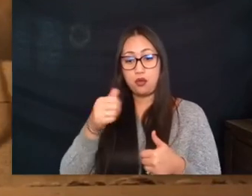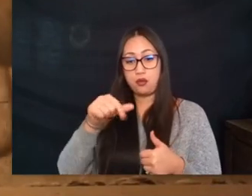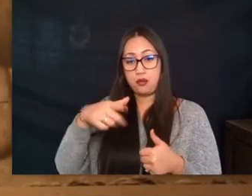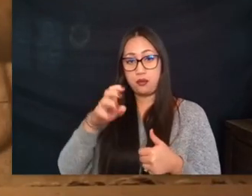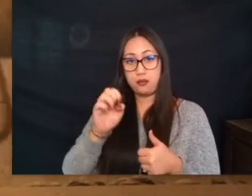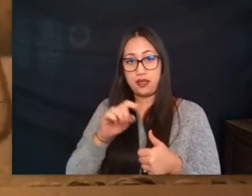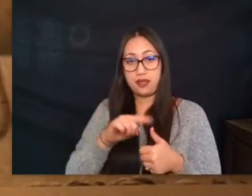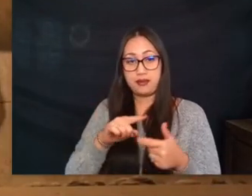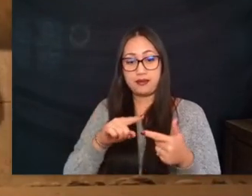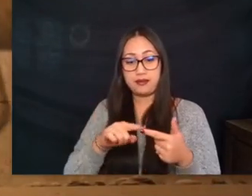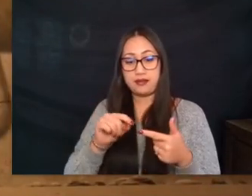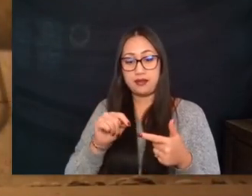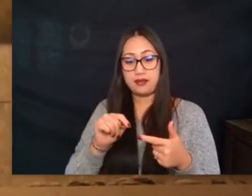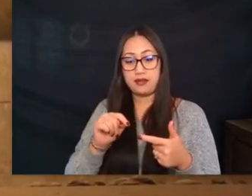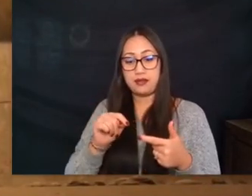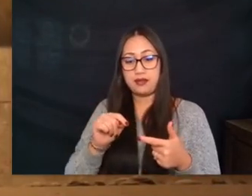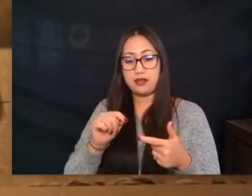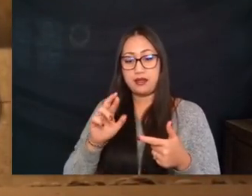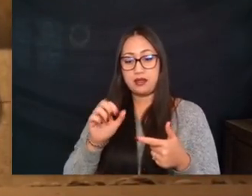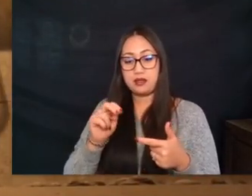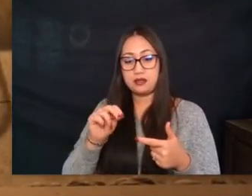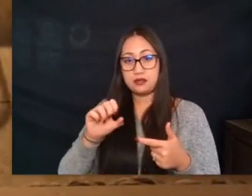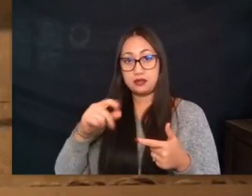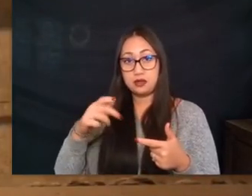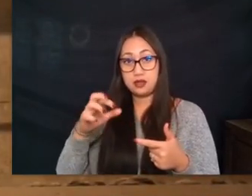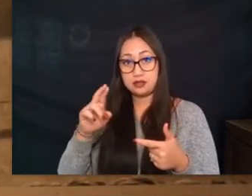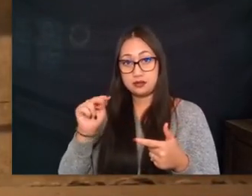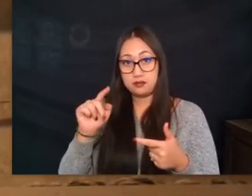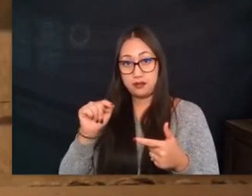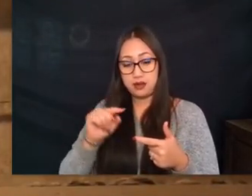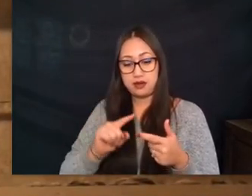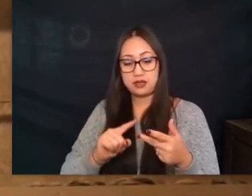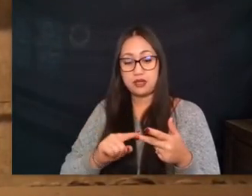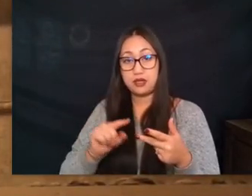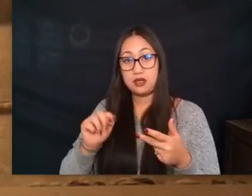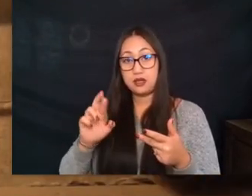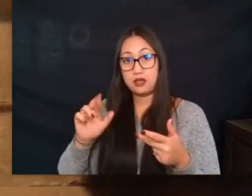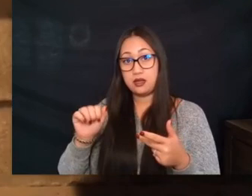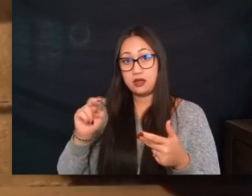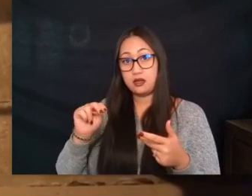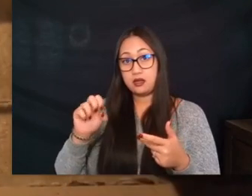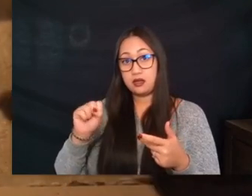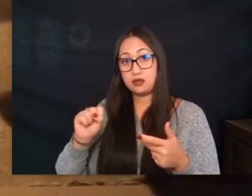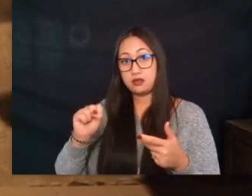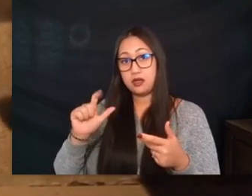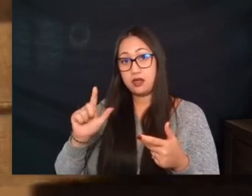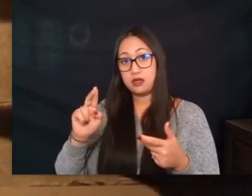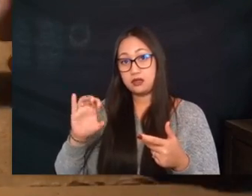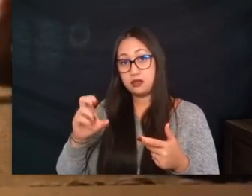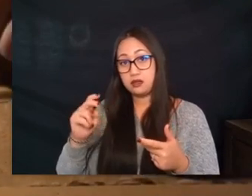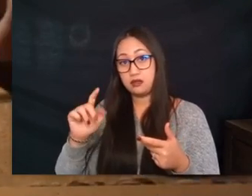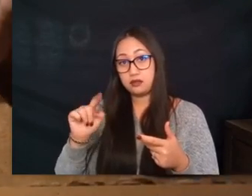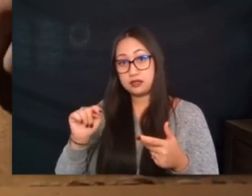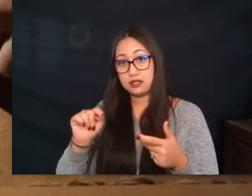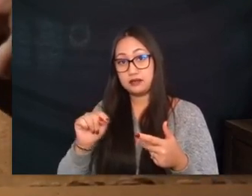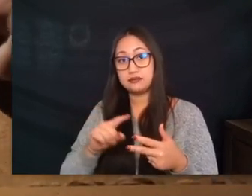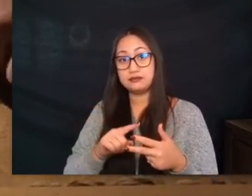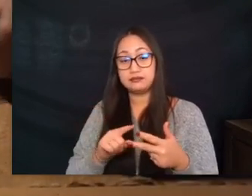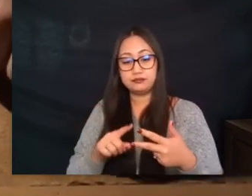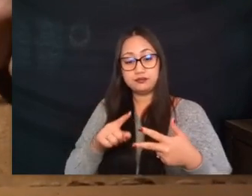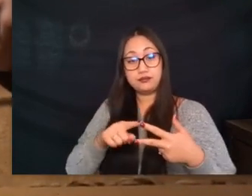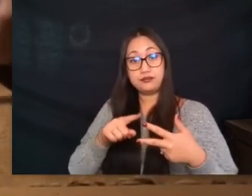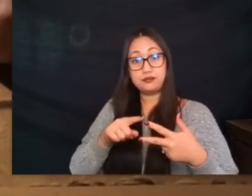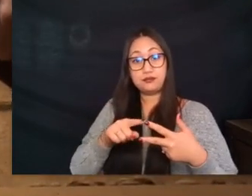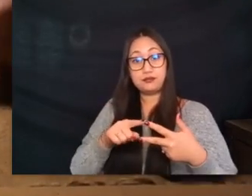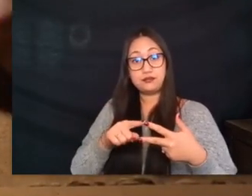and our translucent plastic top. Take a look at the shadows they make. Our transparent clipboard